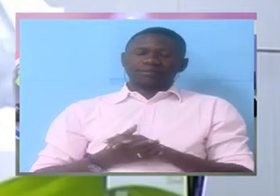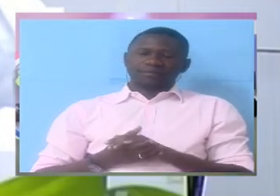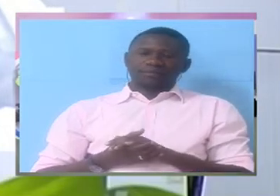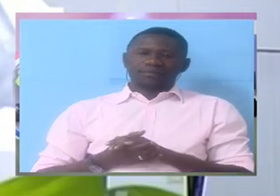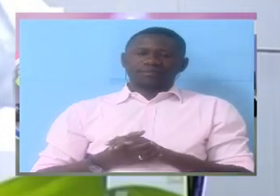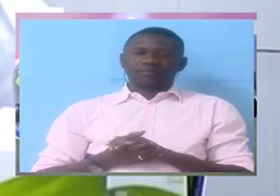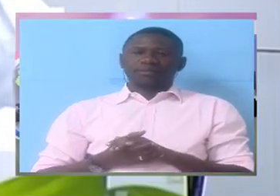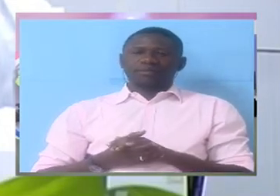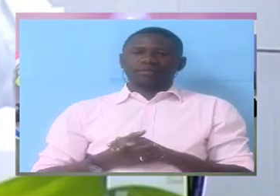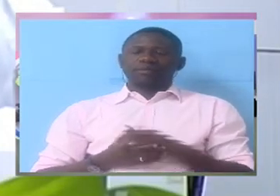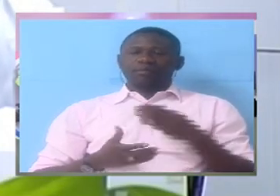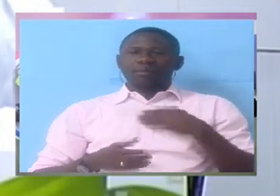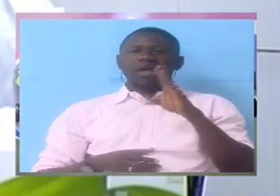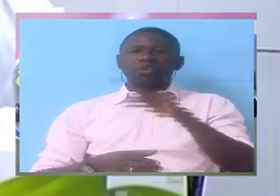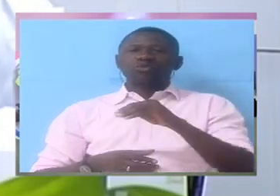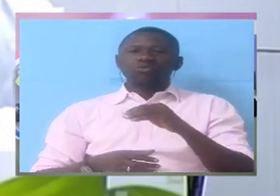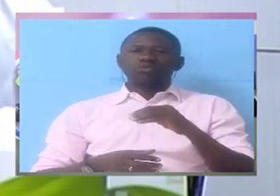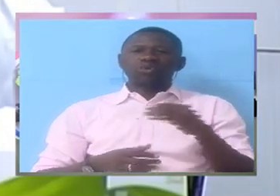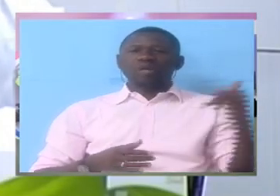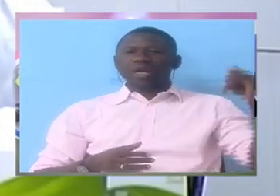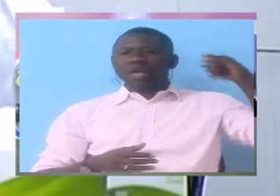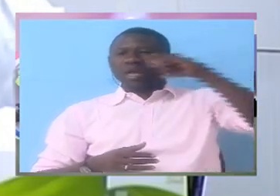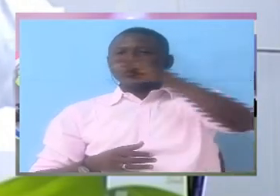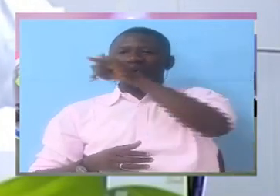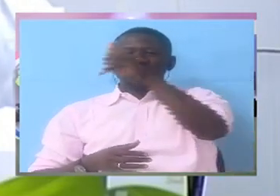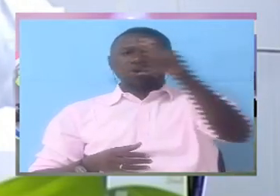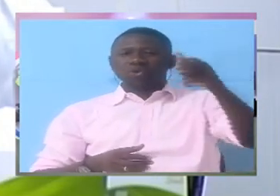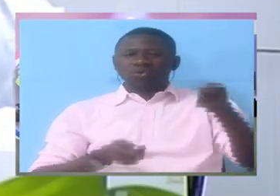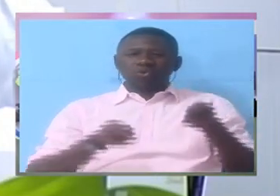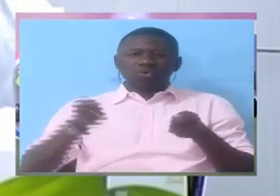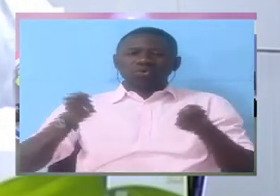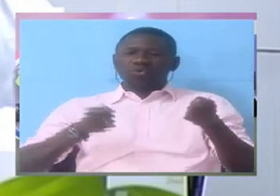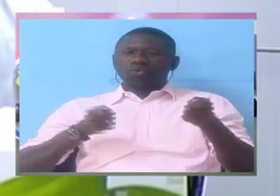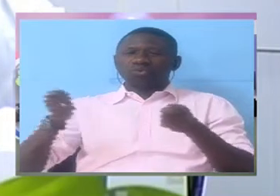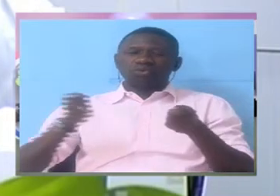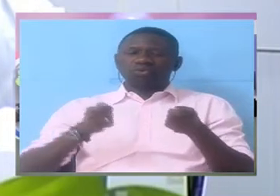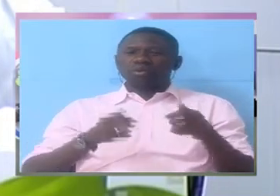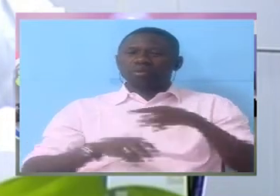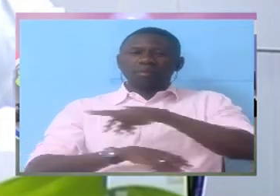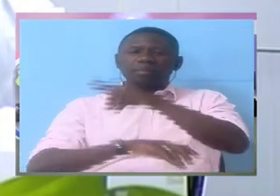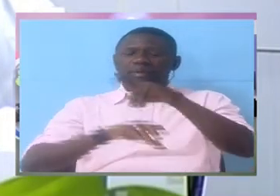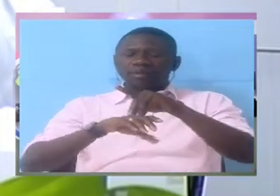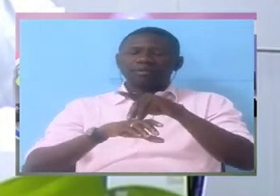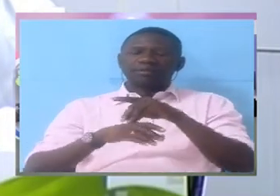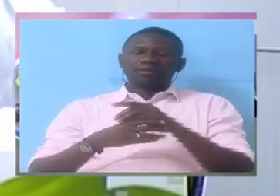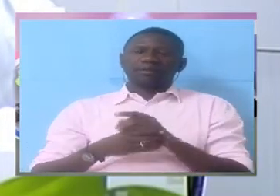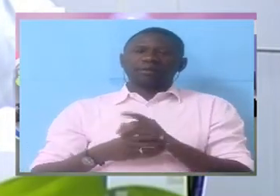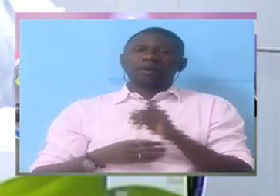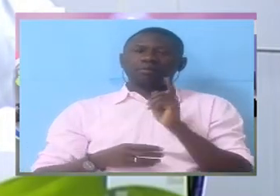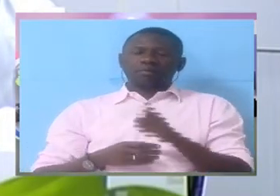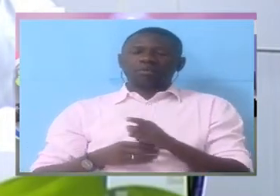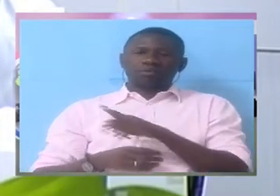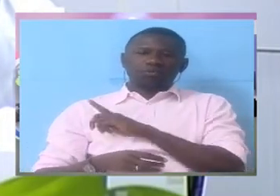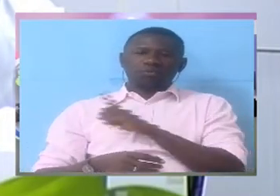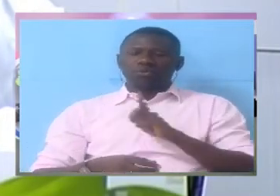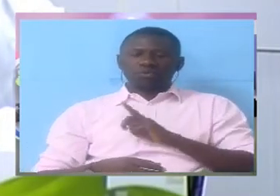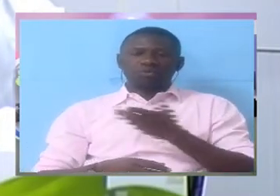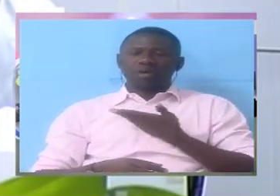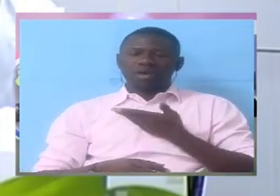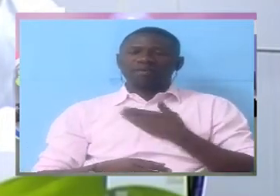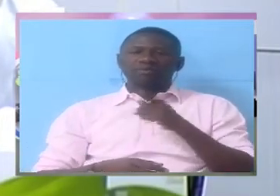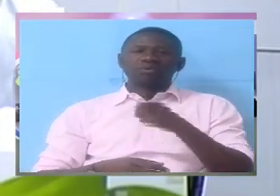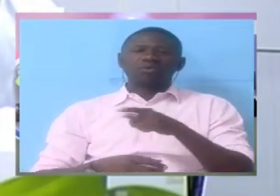I did aerodrome control. Na aerodrome control fananke wolem kuluntila la jidulado ku bunda fanan maranya. We don't have